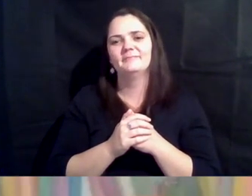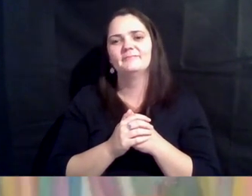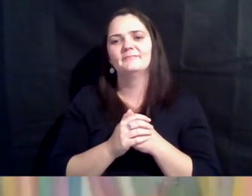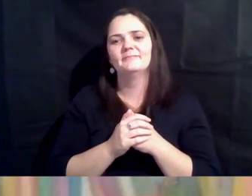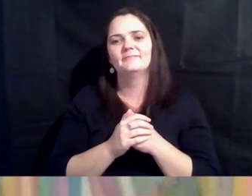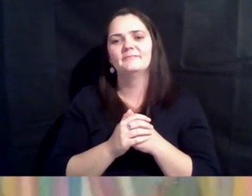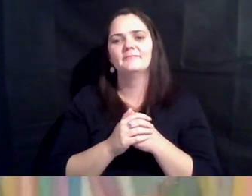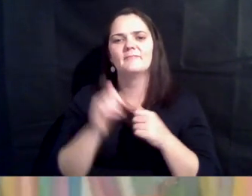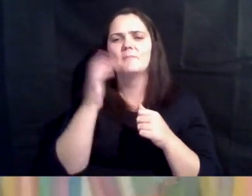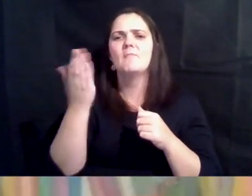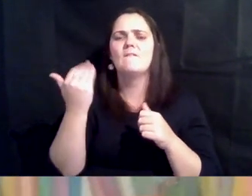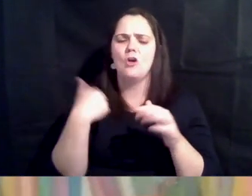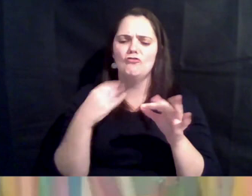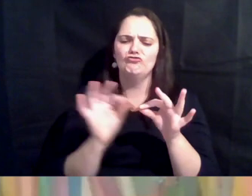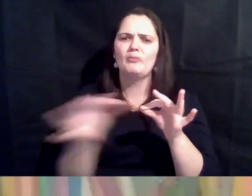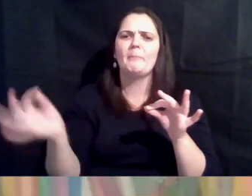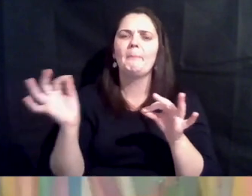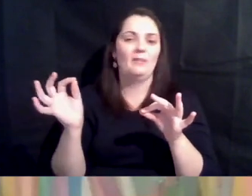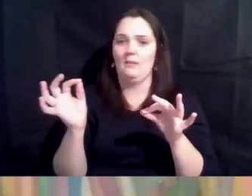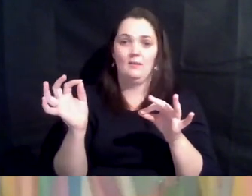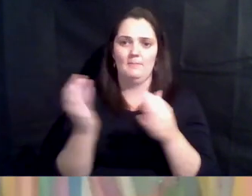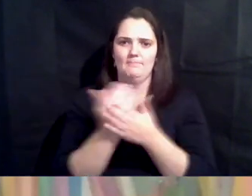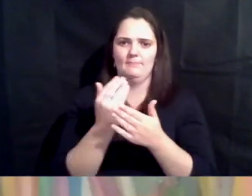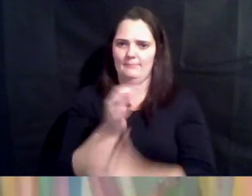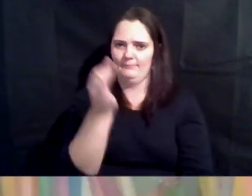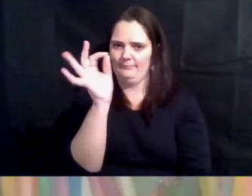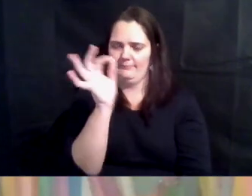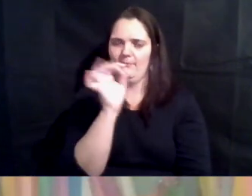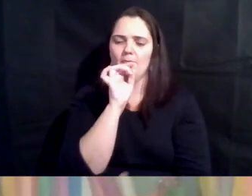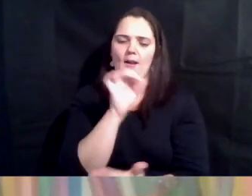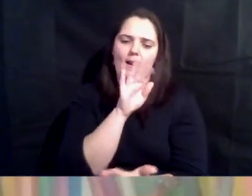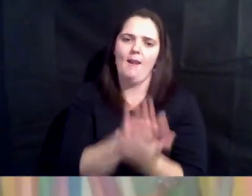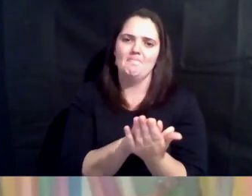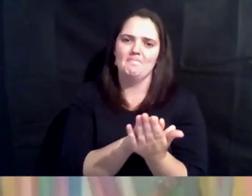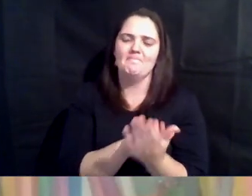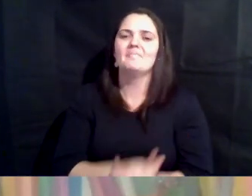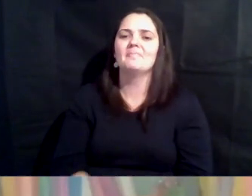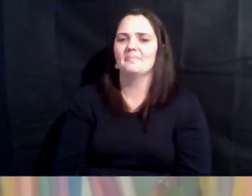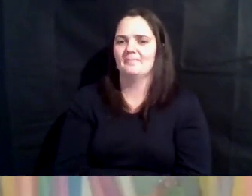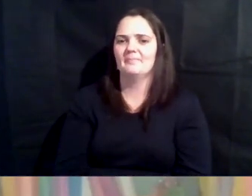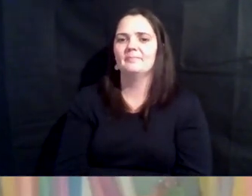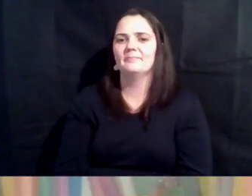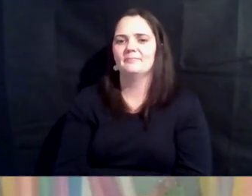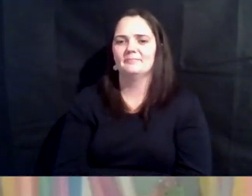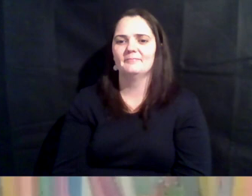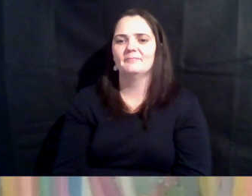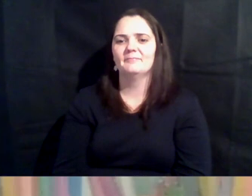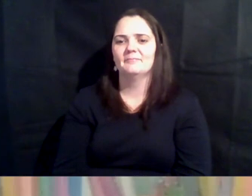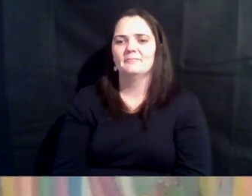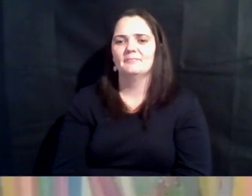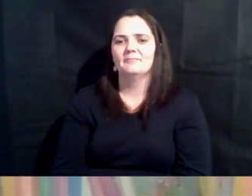bit I ripped off, it's not going in the bin, it's going on the zine. So I'm going to put that on.